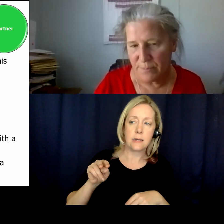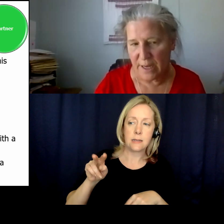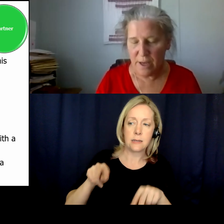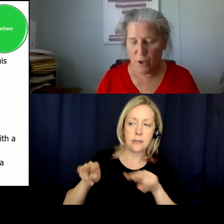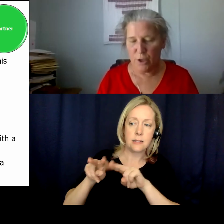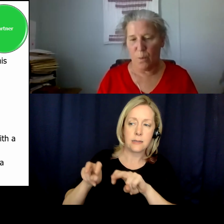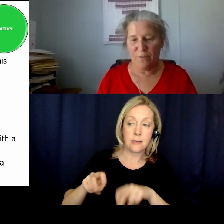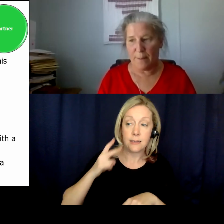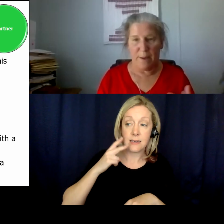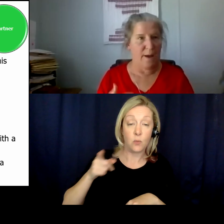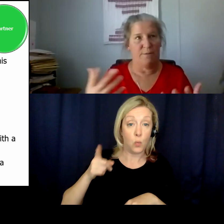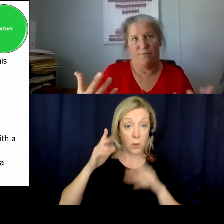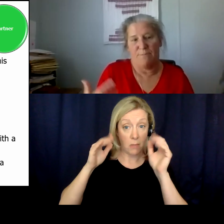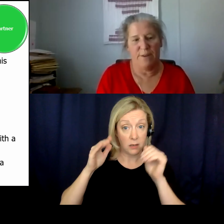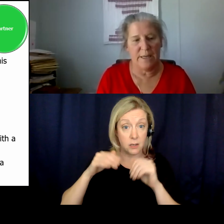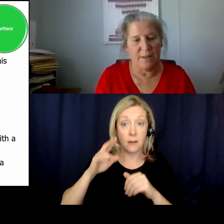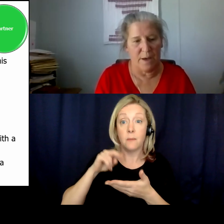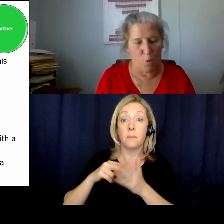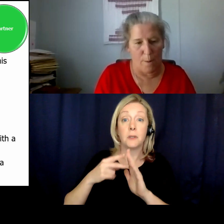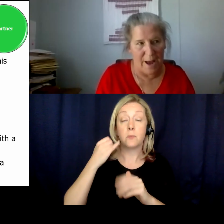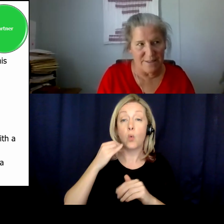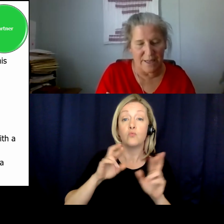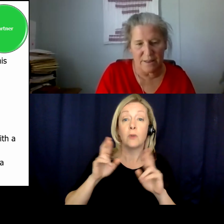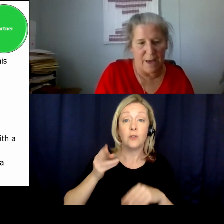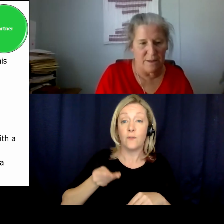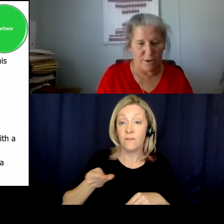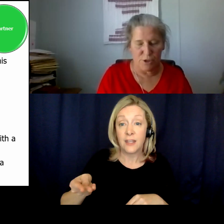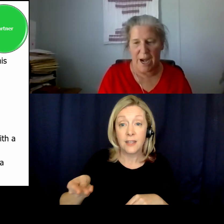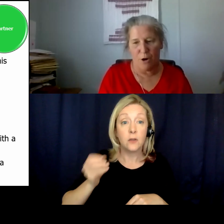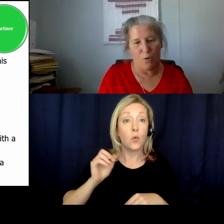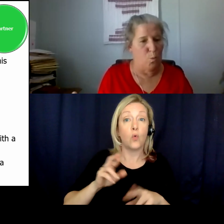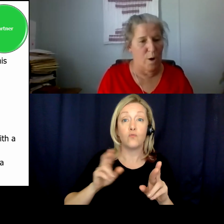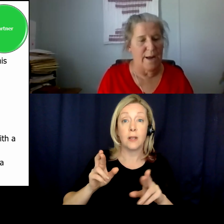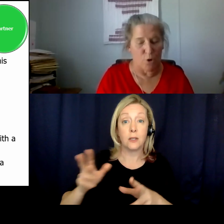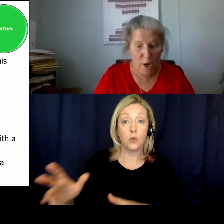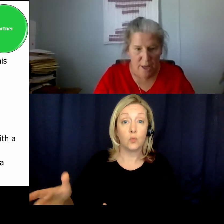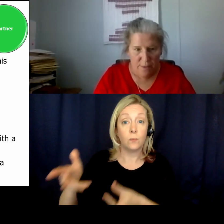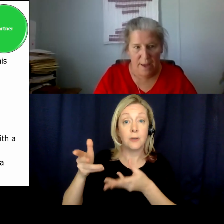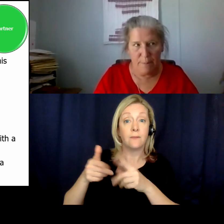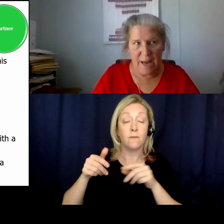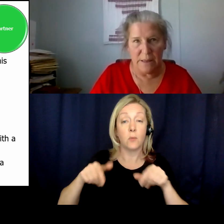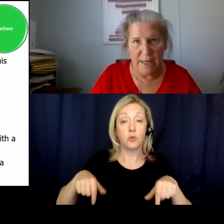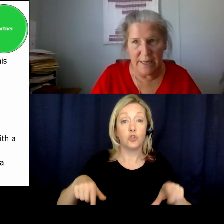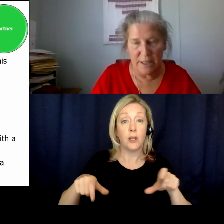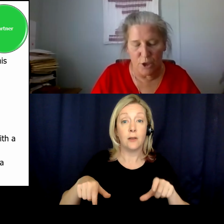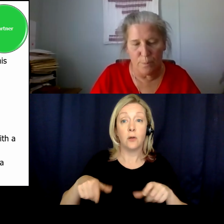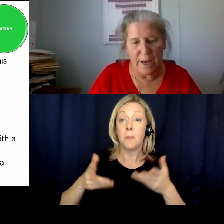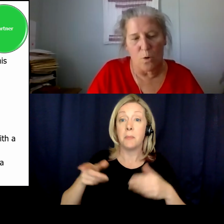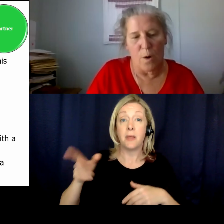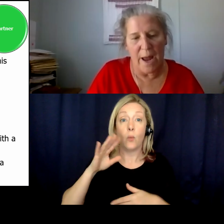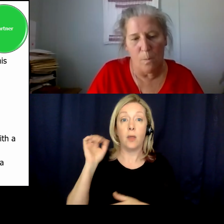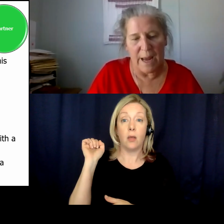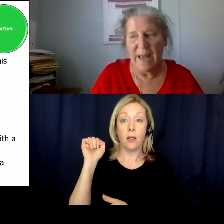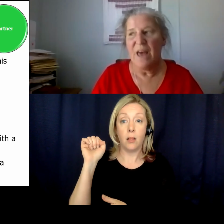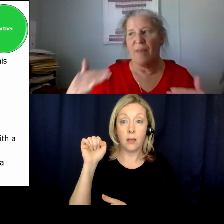do something. You know, if I'm feeding them or about to get them out of their chair or whatever, they may lean a little bit